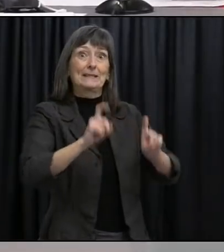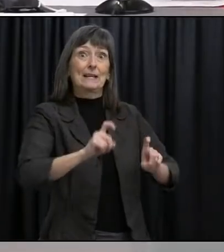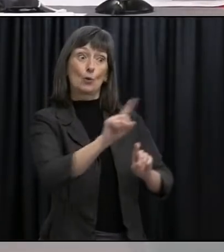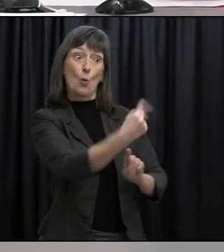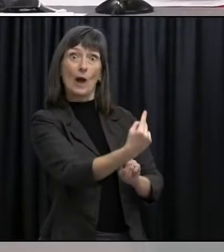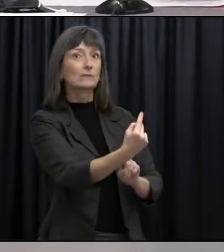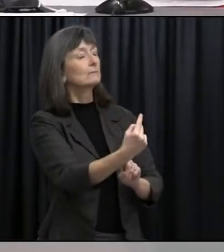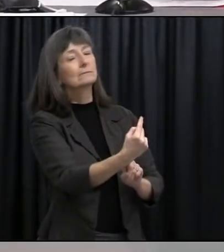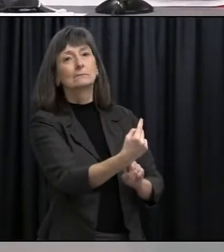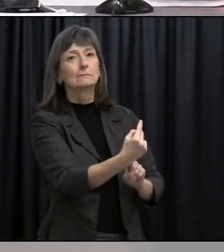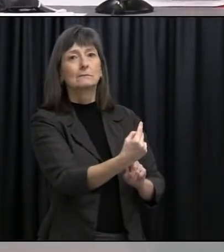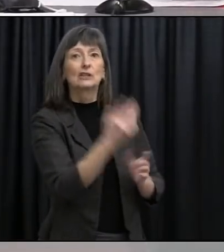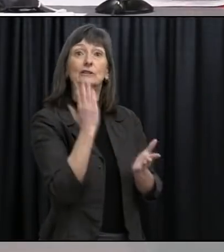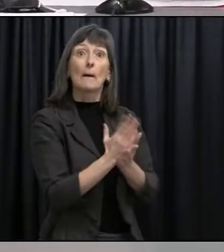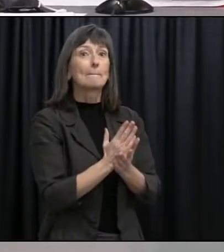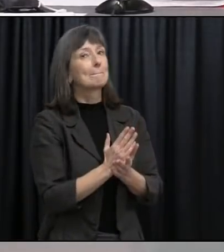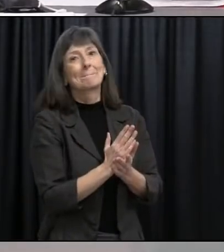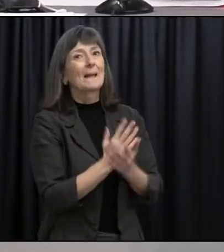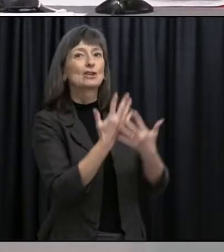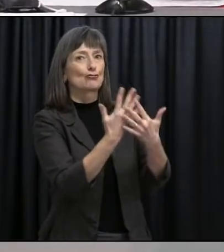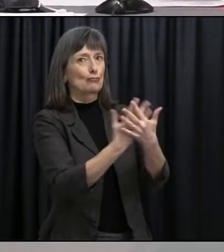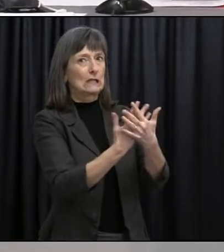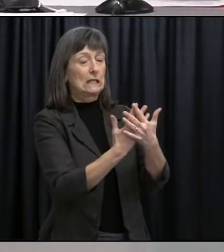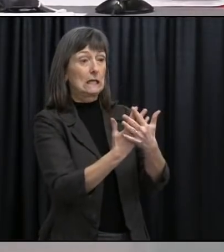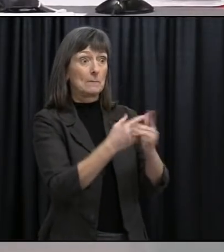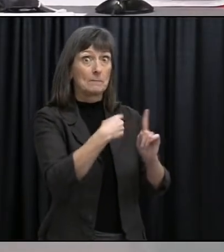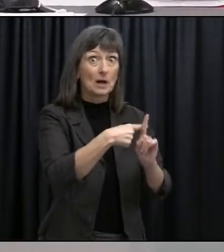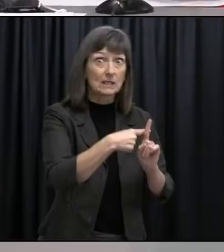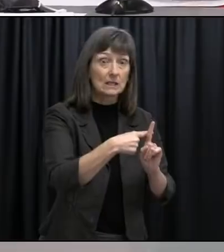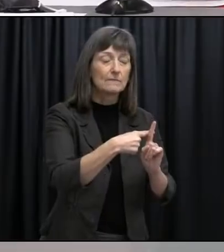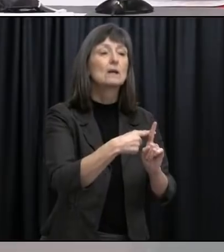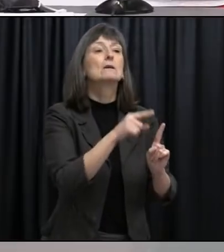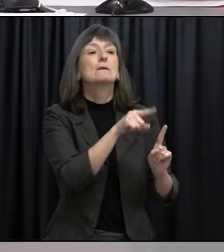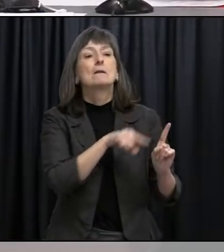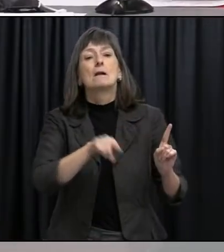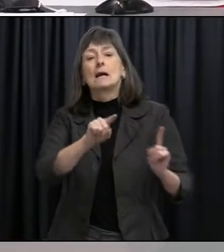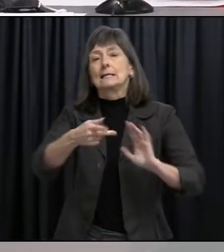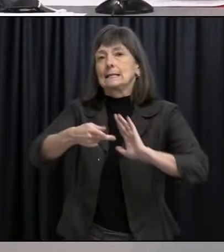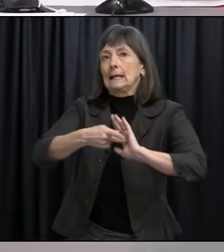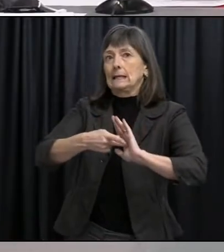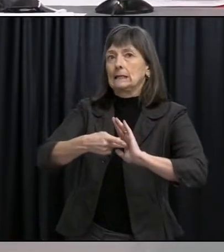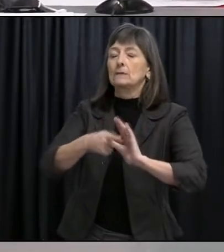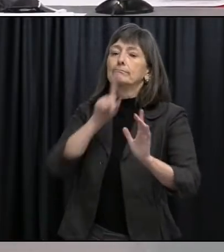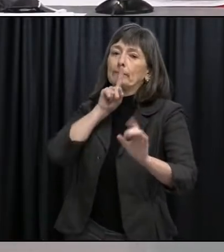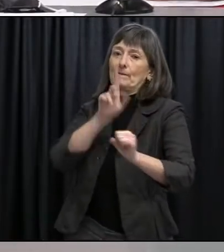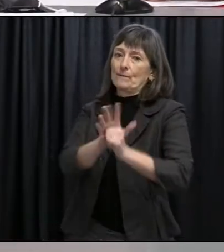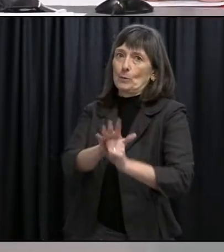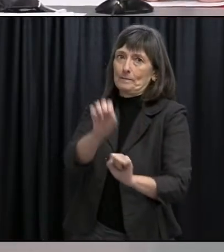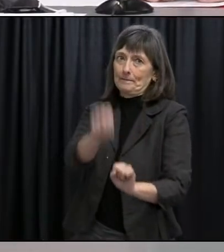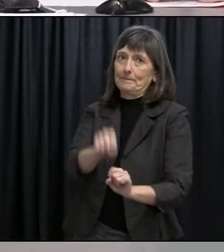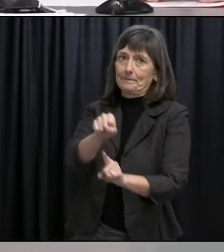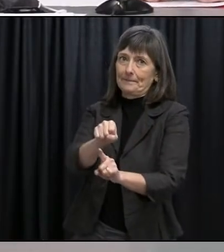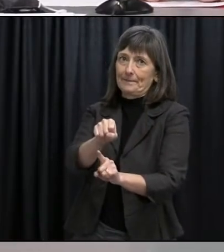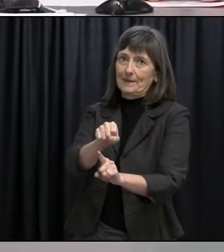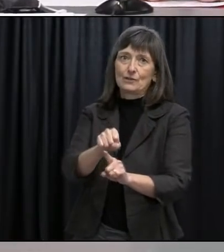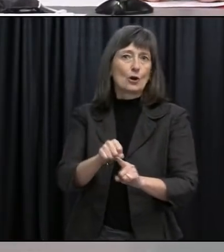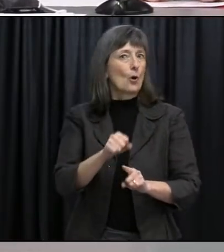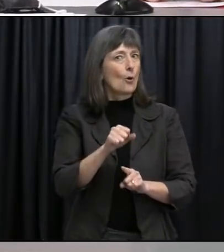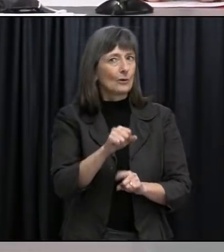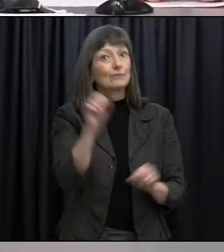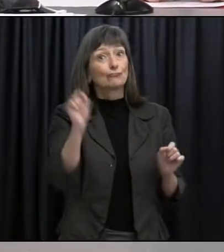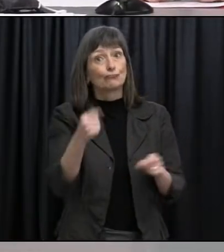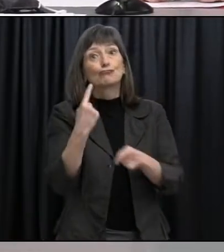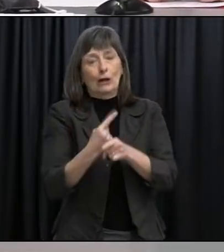test. They're getting 2 tests to ensure that that false negative, there's no slippage through there, if you will. Yes, that's